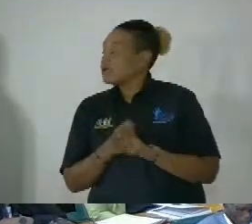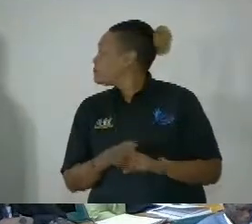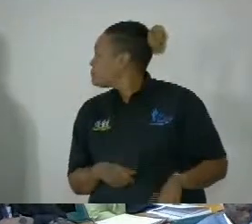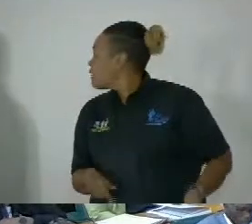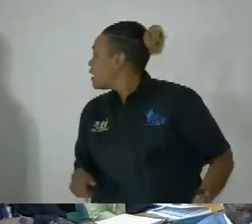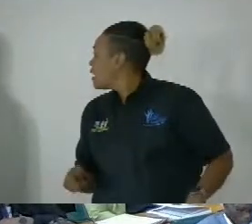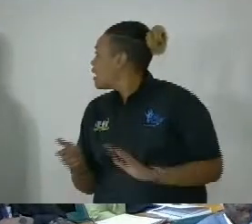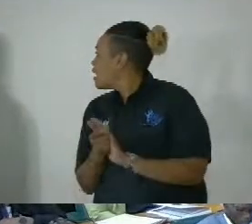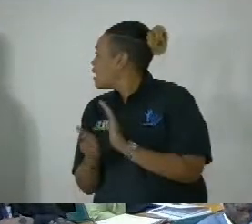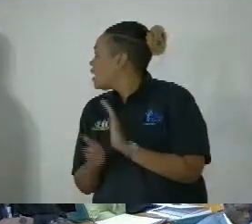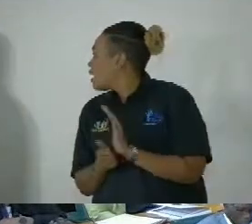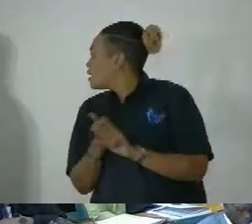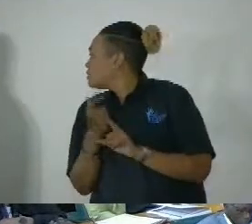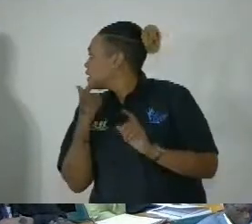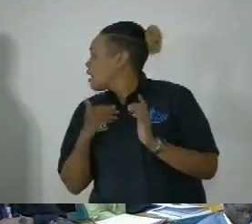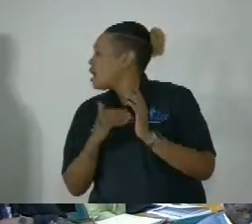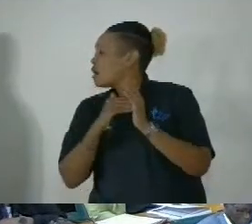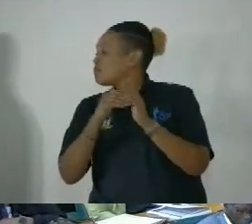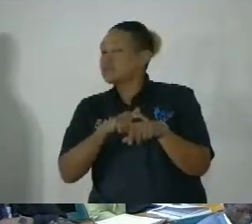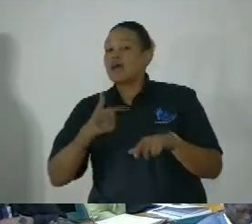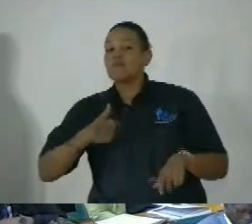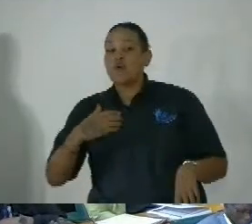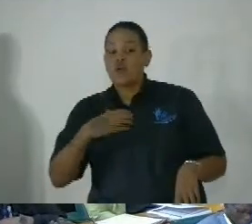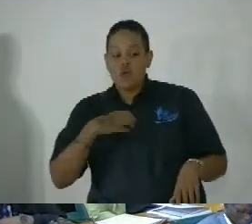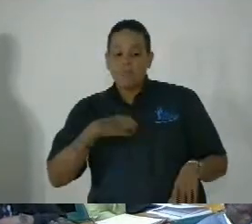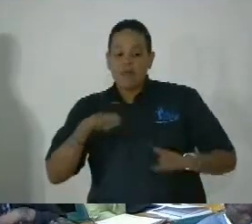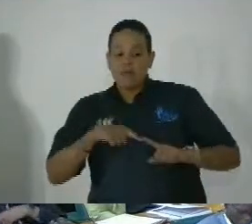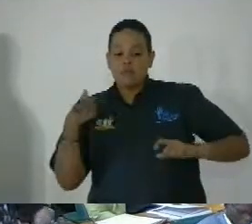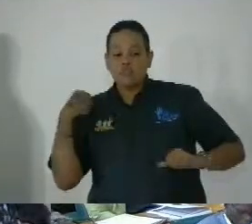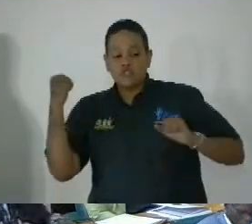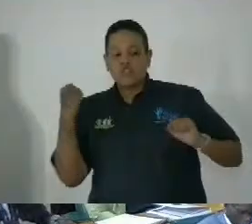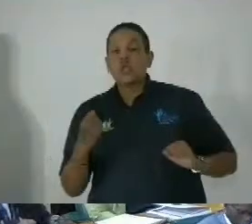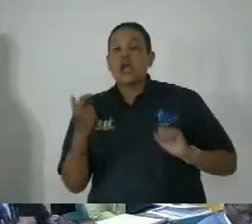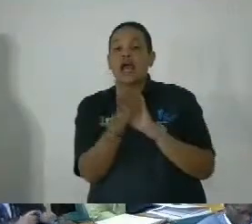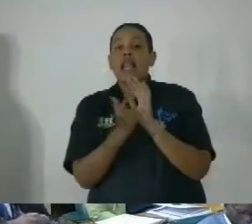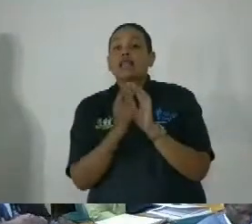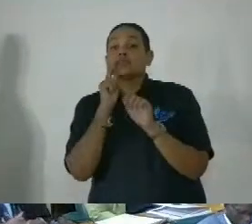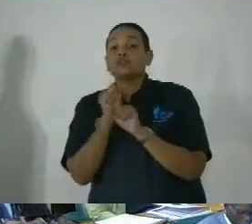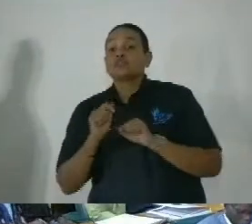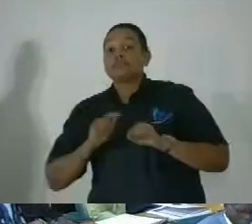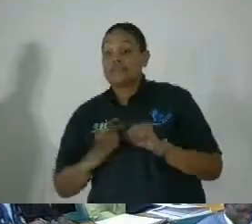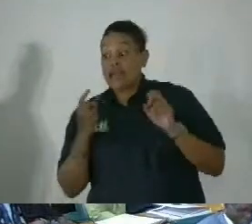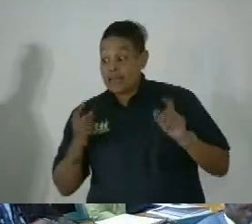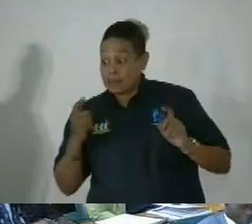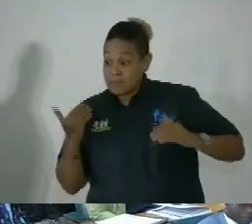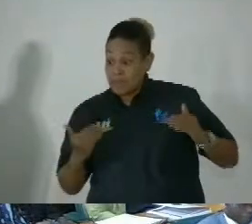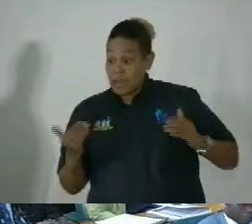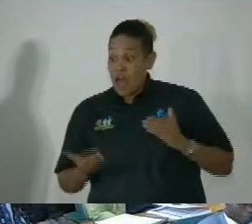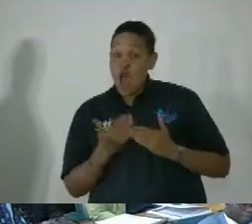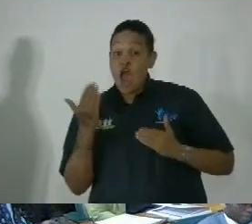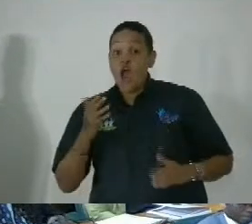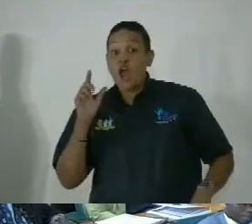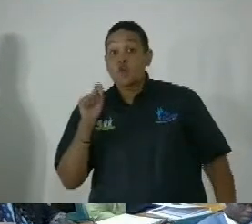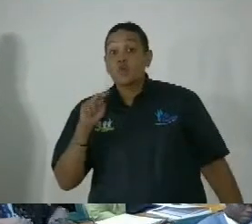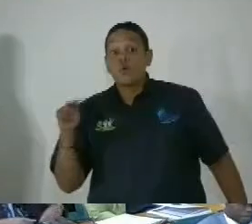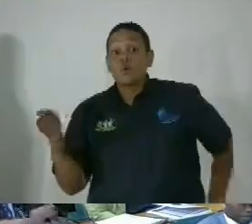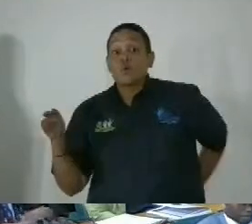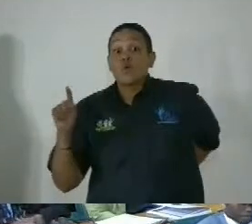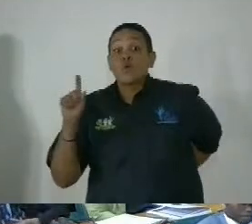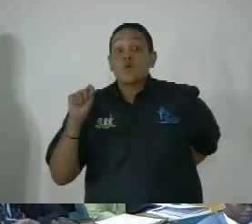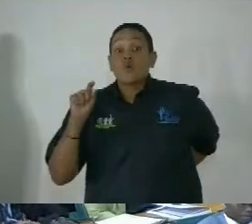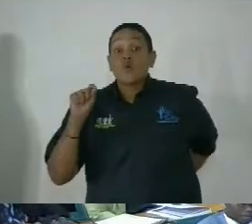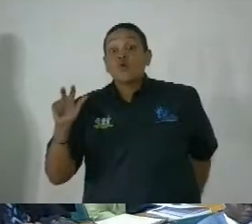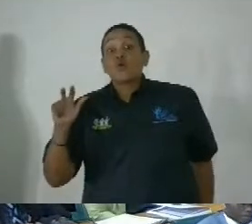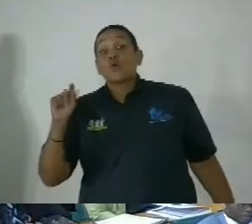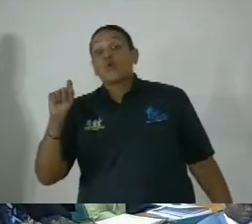legislation, oftentimes we complain about the strong legislation. Started immediately, almost. 2022,